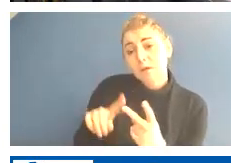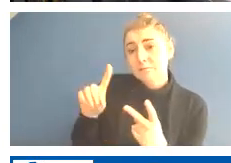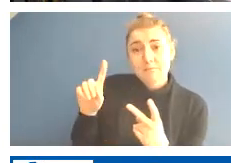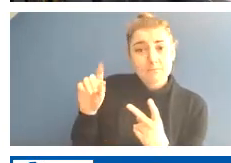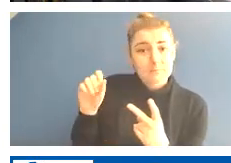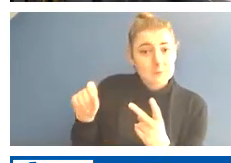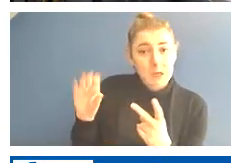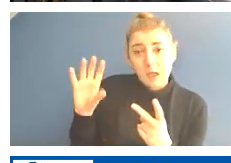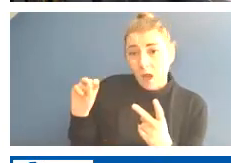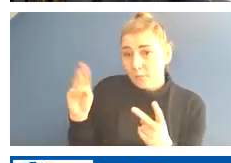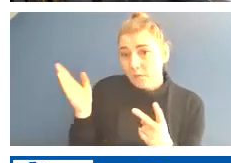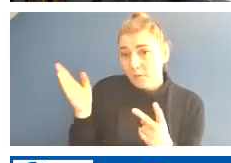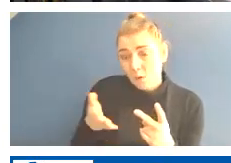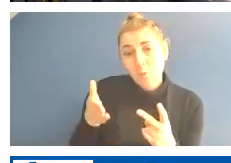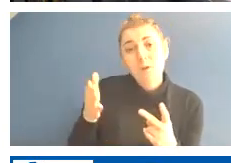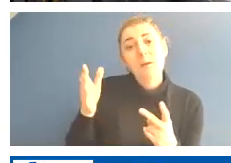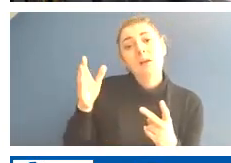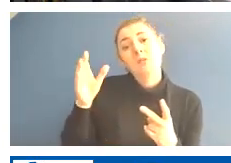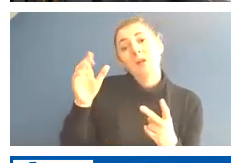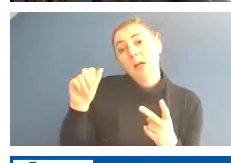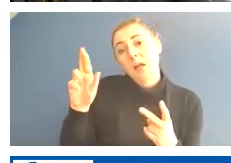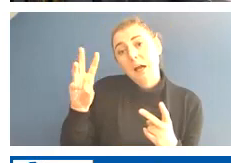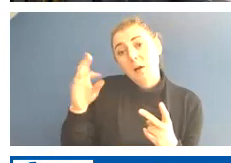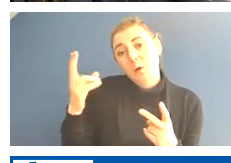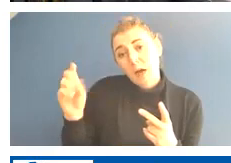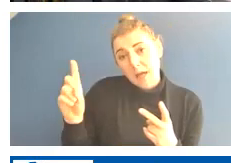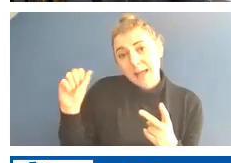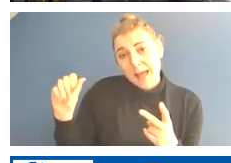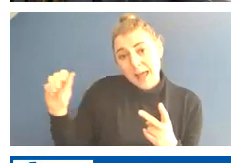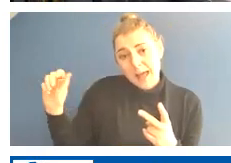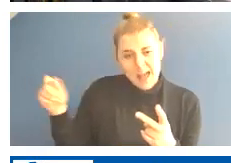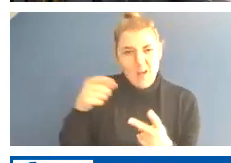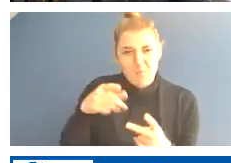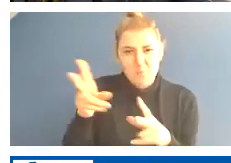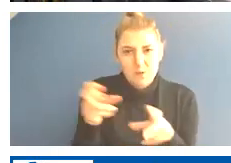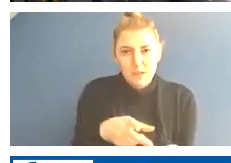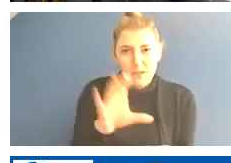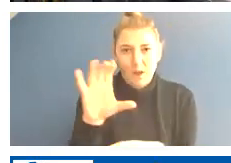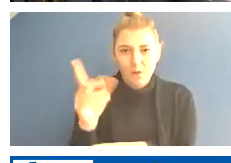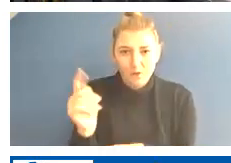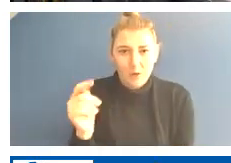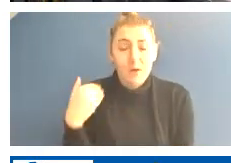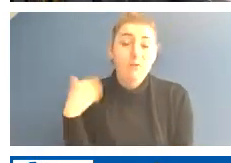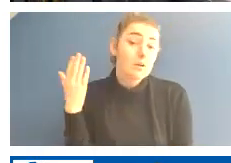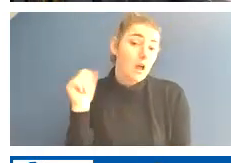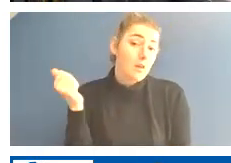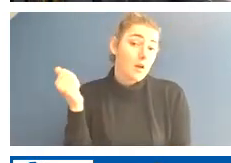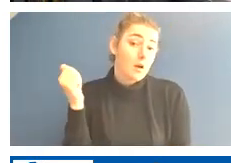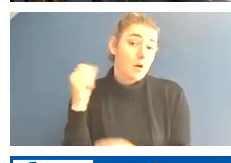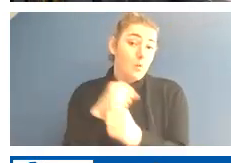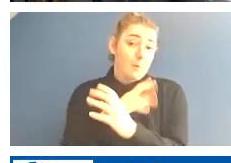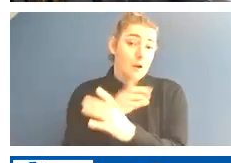facebook.com/Arrowhead AAA, and I put that in the chat to learn more about future webinars. We've got one coming up next month on advanced